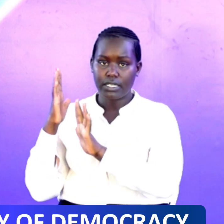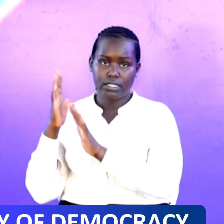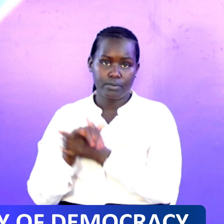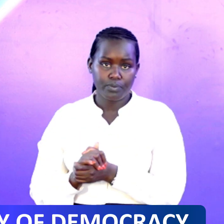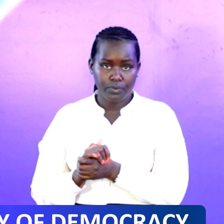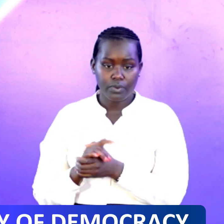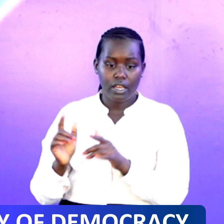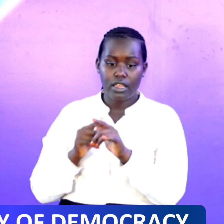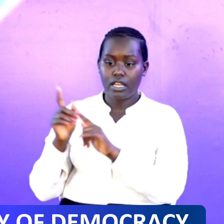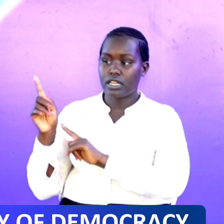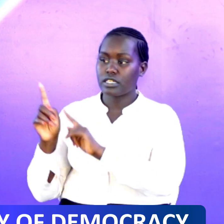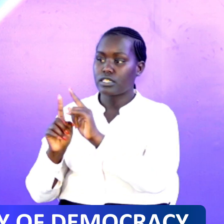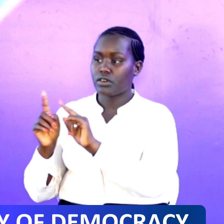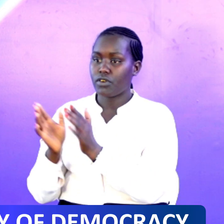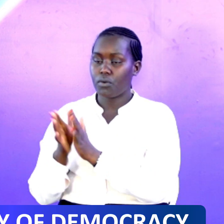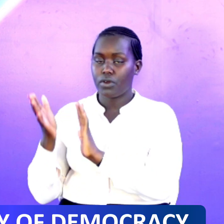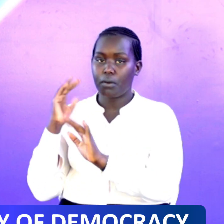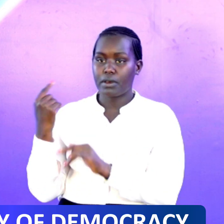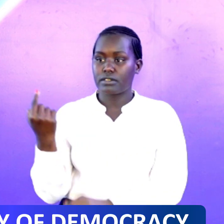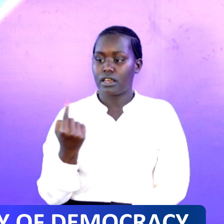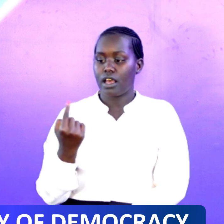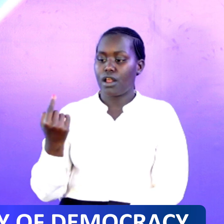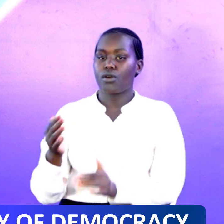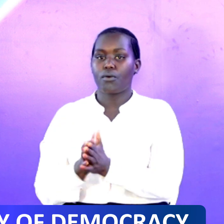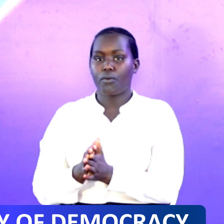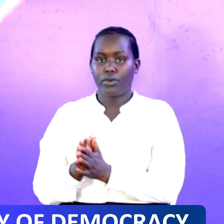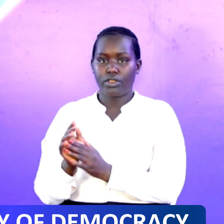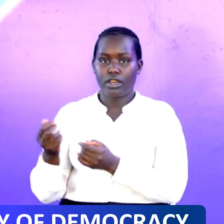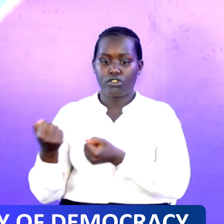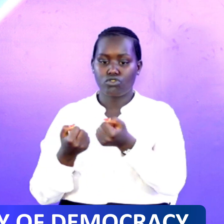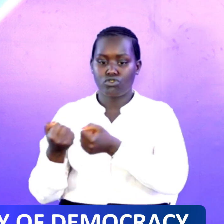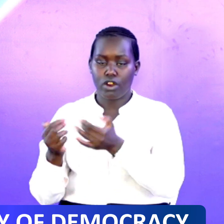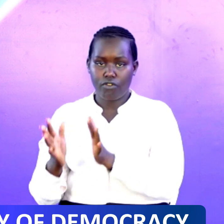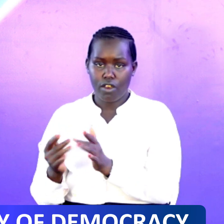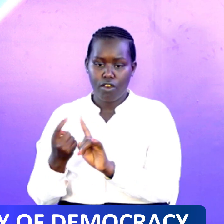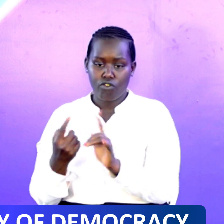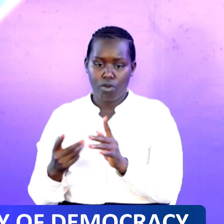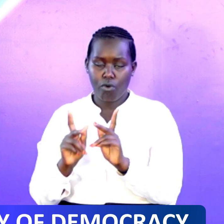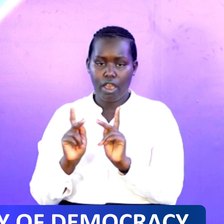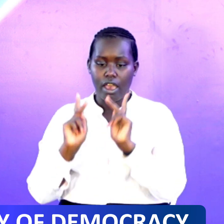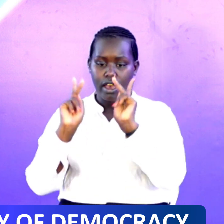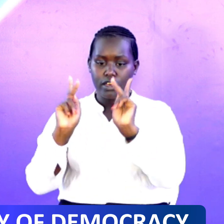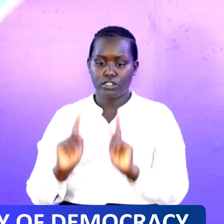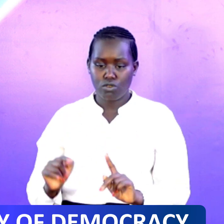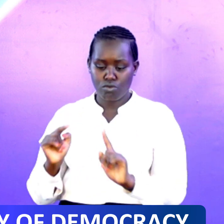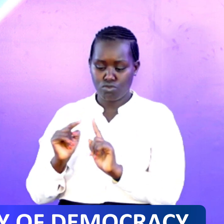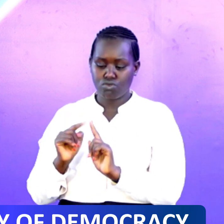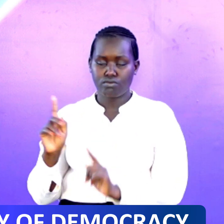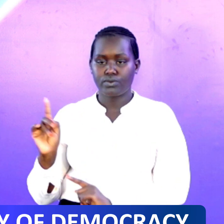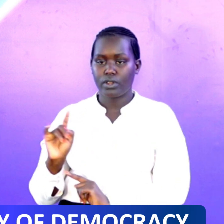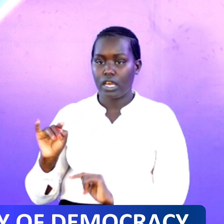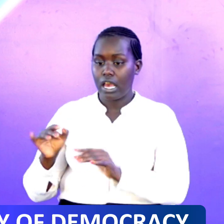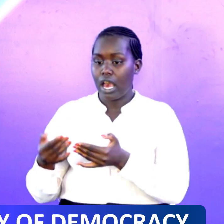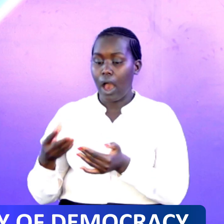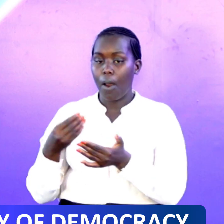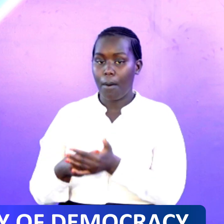he traveled with the bus alone with the driver from Kisumu to Nairobi. Isn't it? You see now how money can misguide